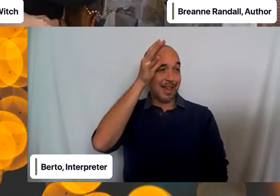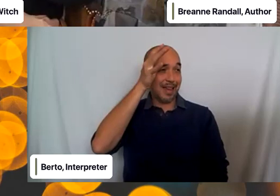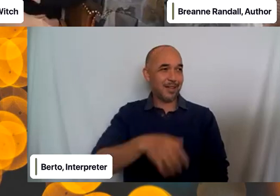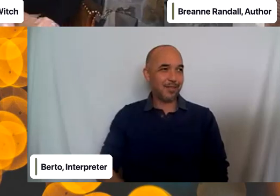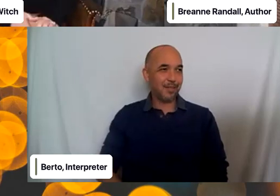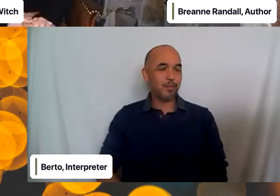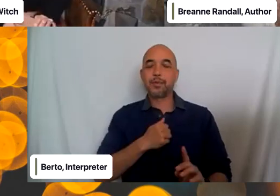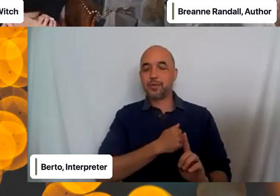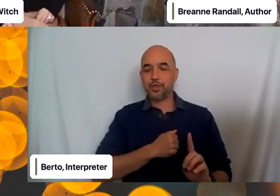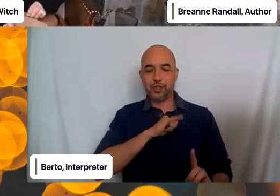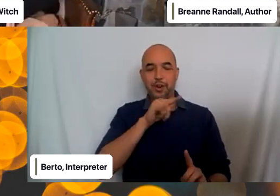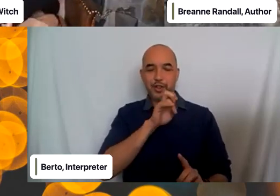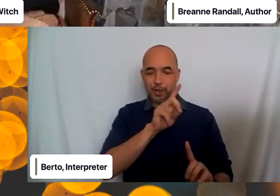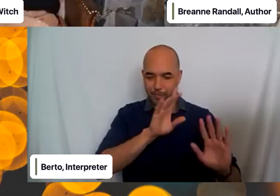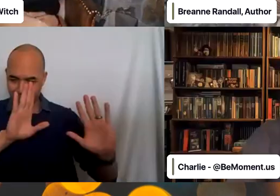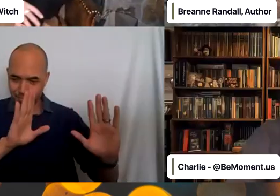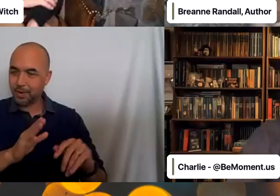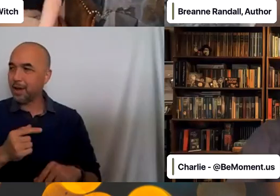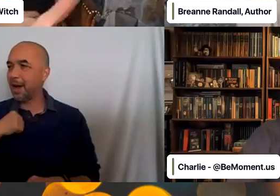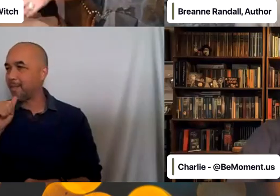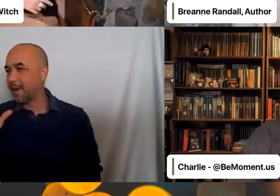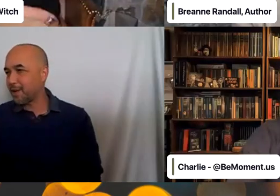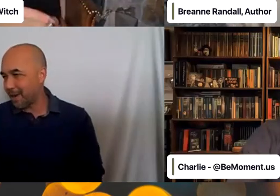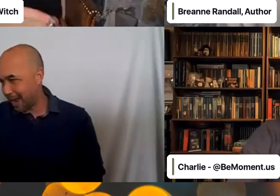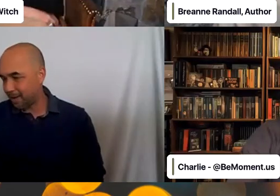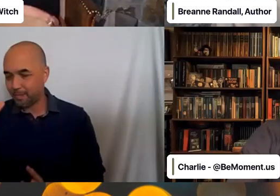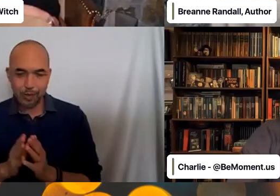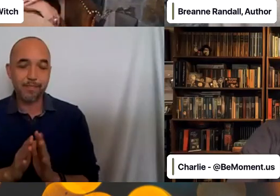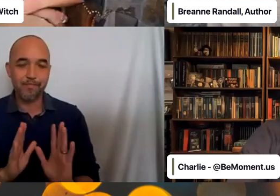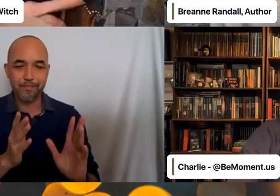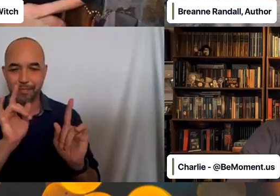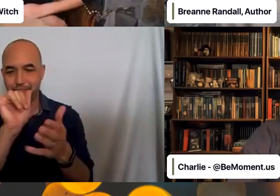sorry, Jared. He's like, I'm not your dad.